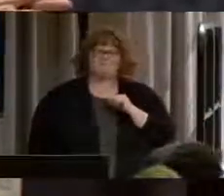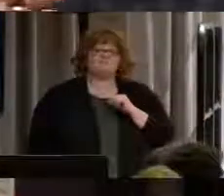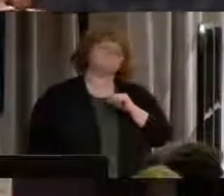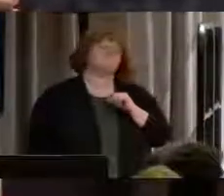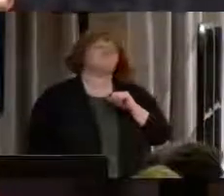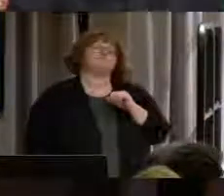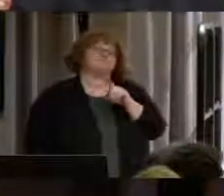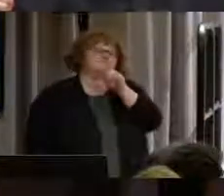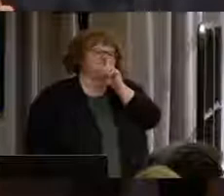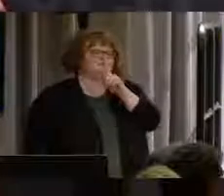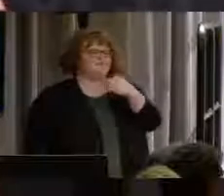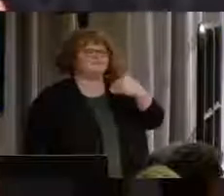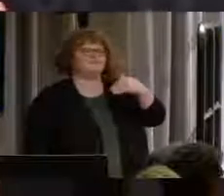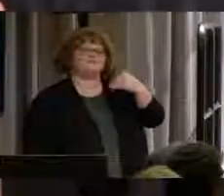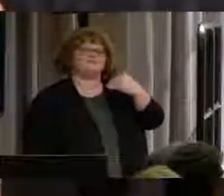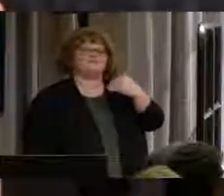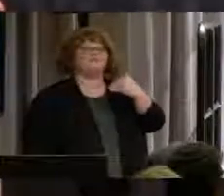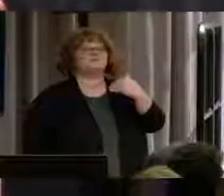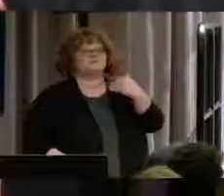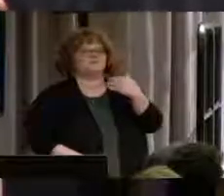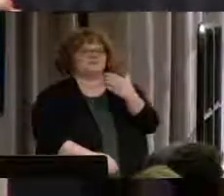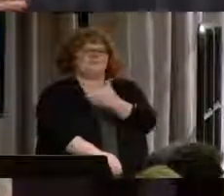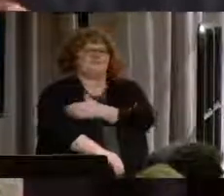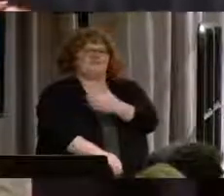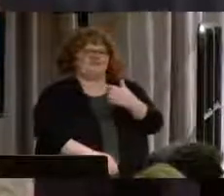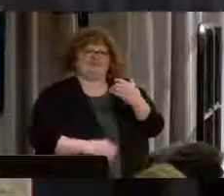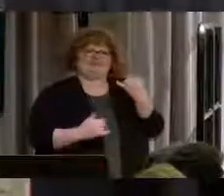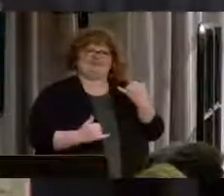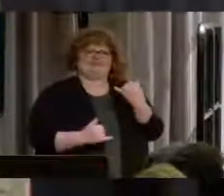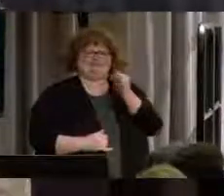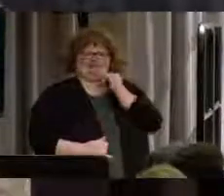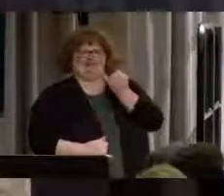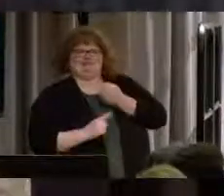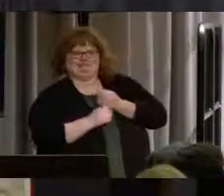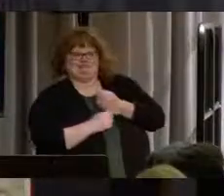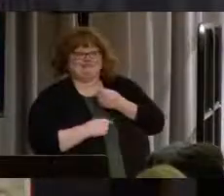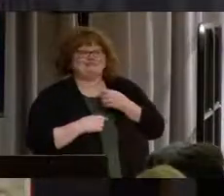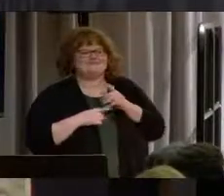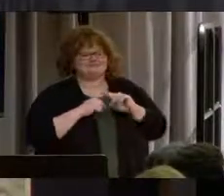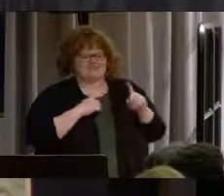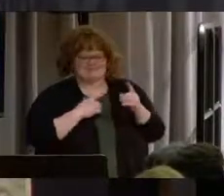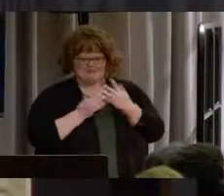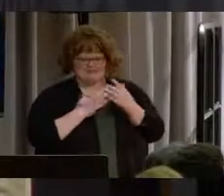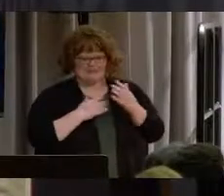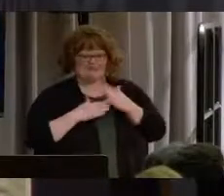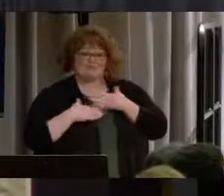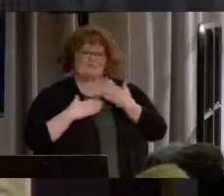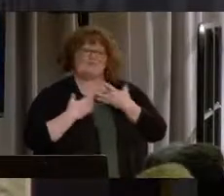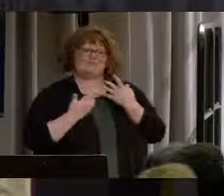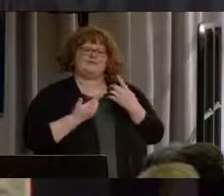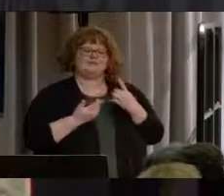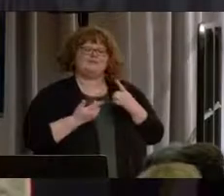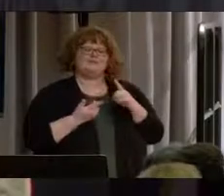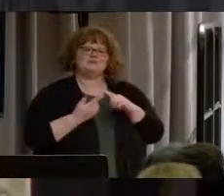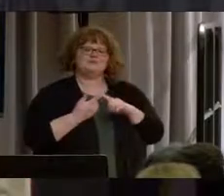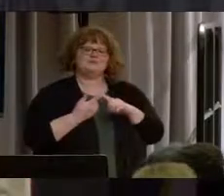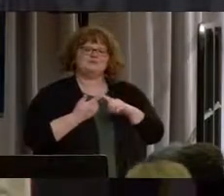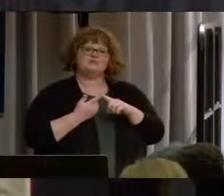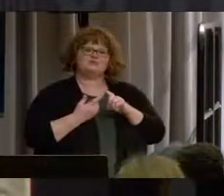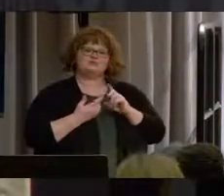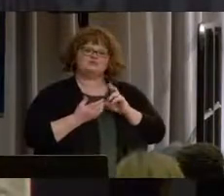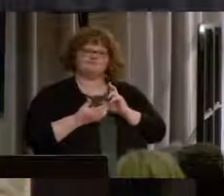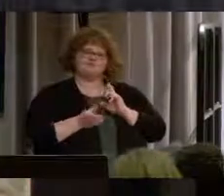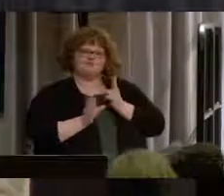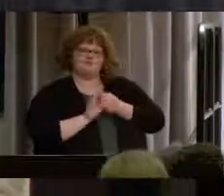That was awfully good and powerful, and I kind of resent it for that reason, but now, I'm so glad to have a chance to join you. I'm such